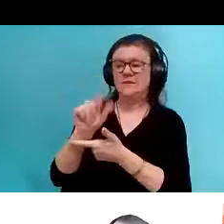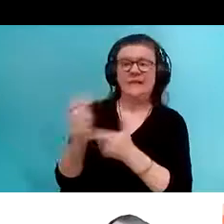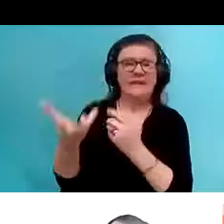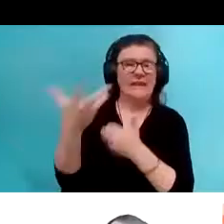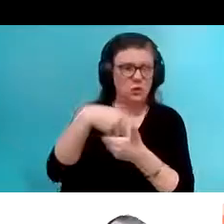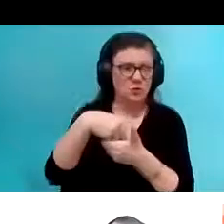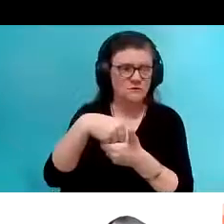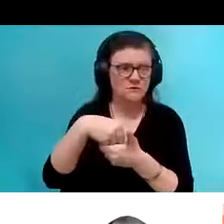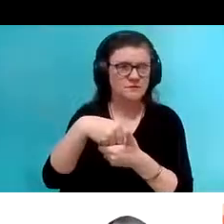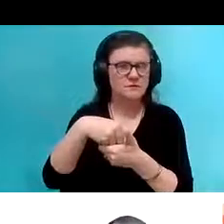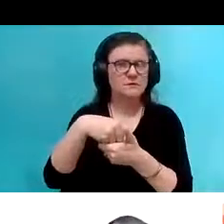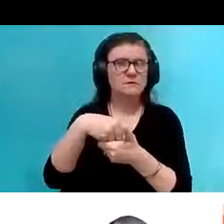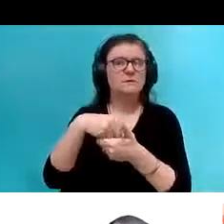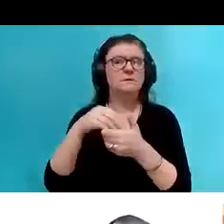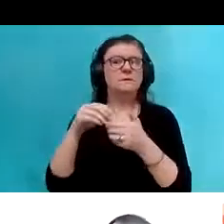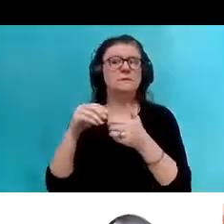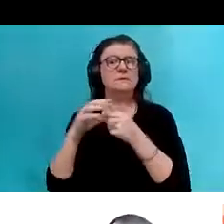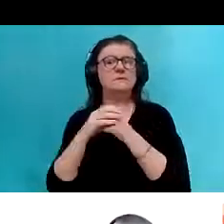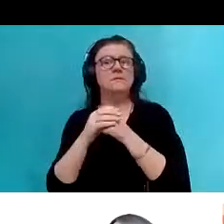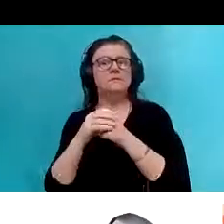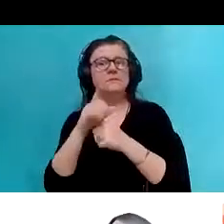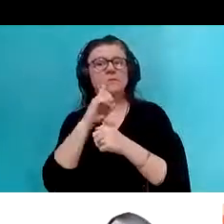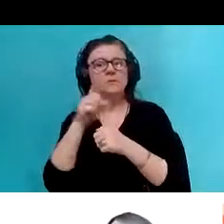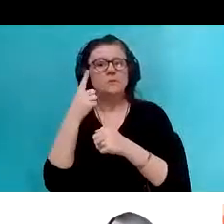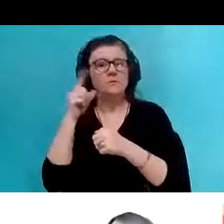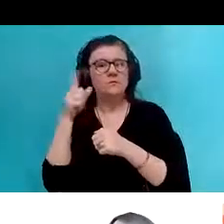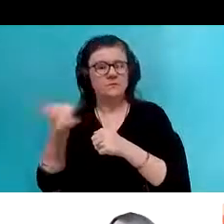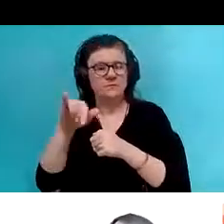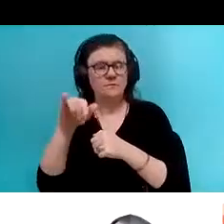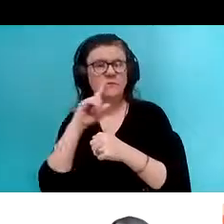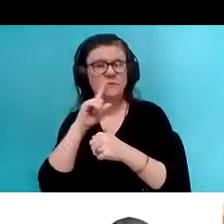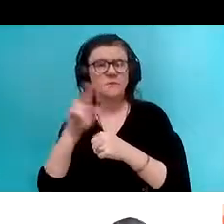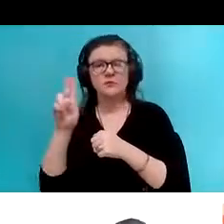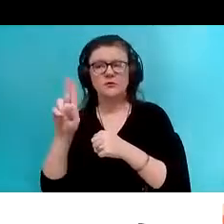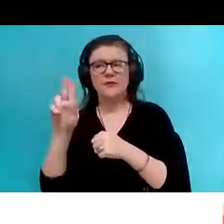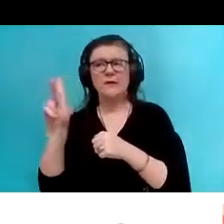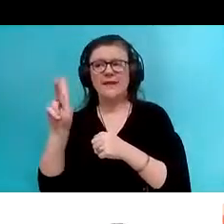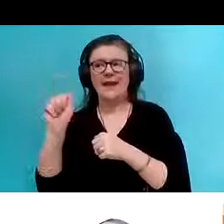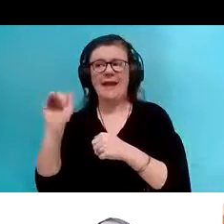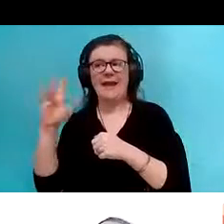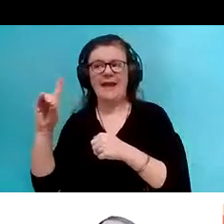of the Inclusive Futures Consortium, led by Sightsavers and funded by UK Aid.